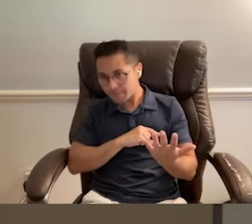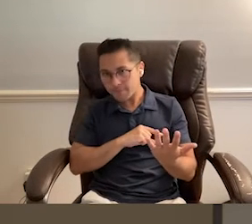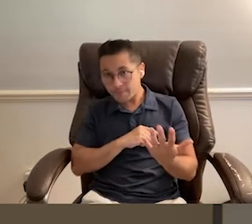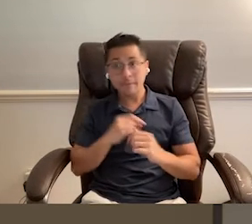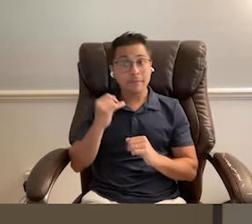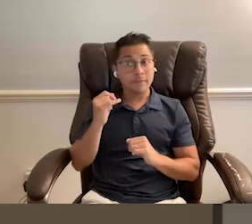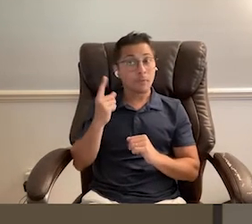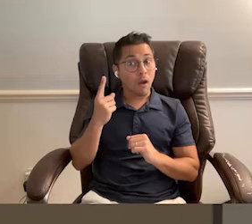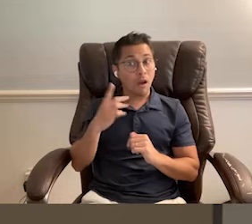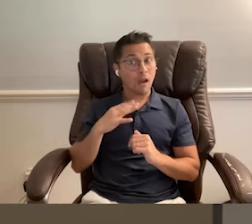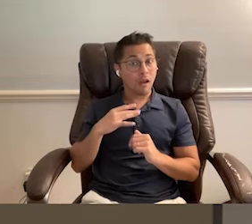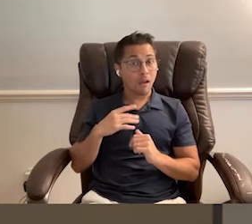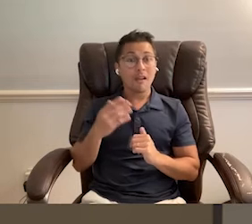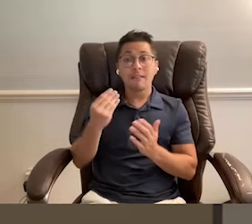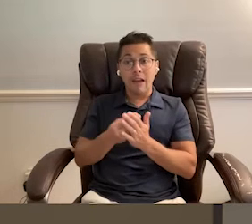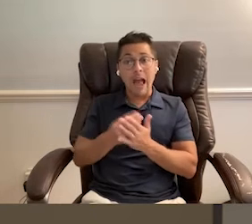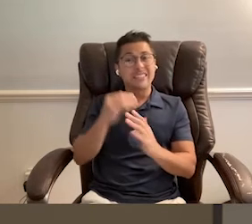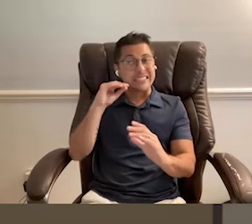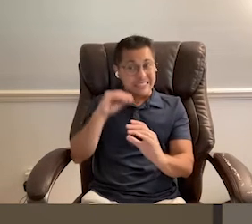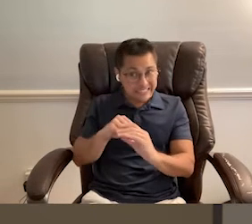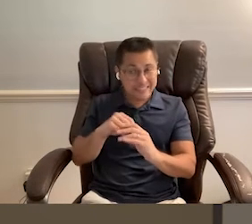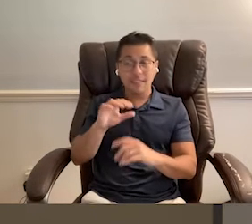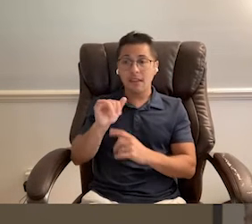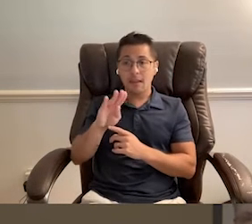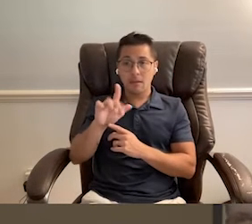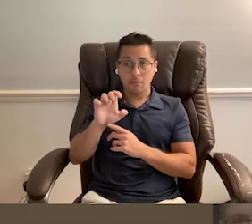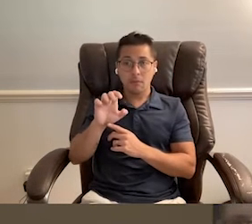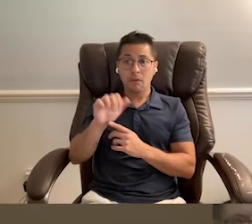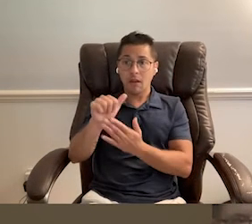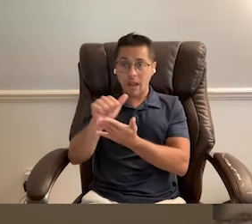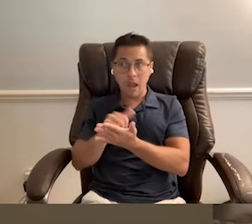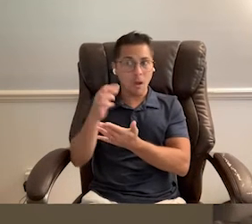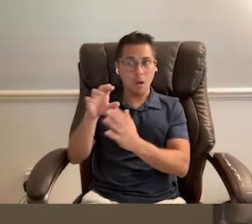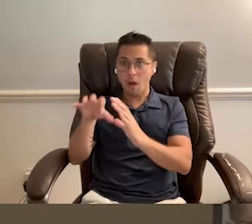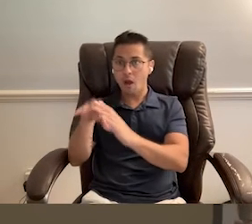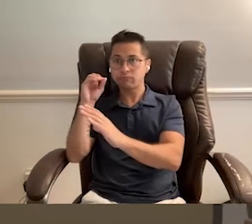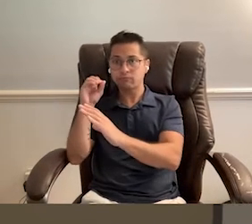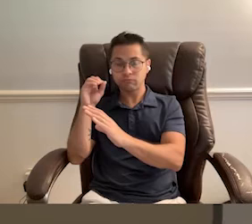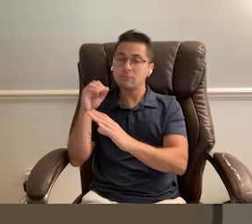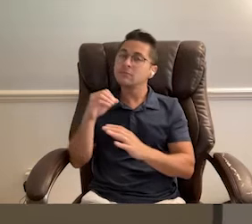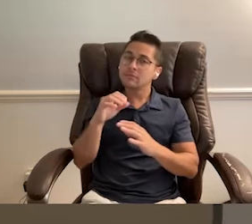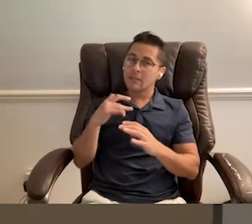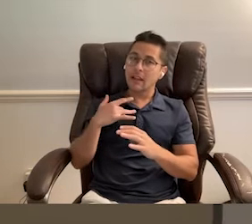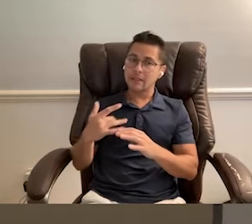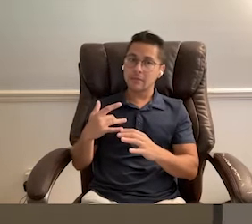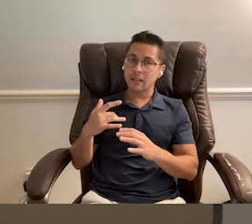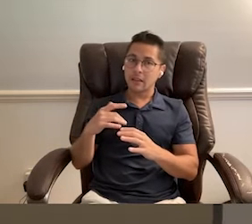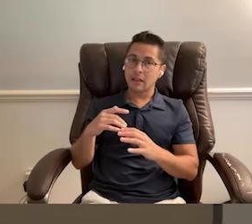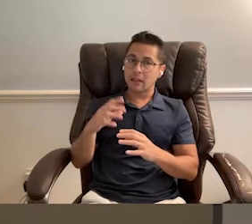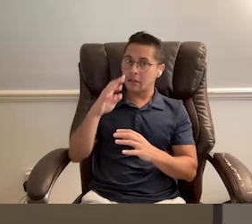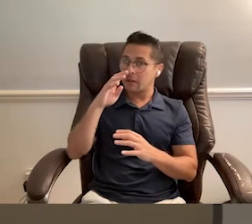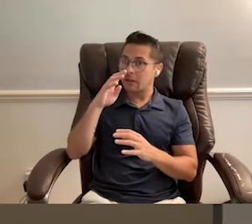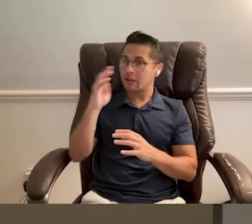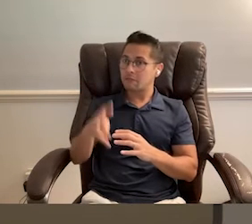funds in the ABLE account, or even taken out of the ABLE account, are generally disregarded as a